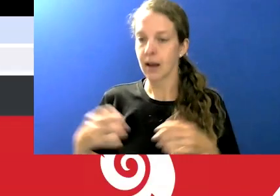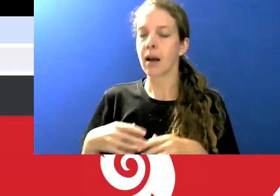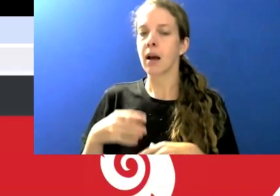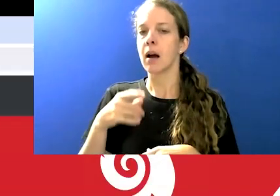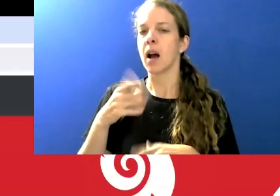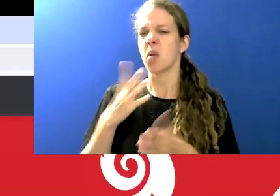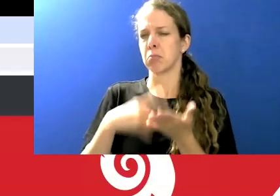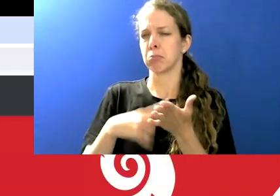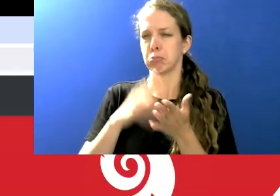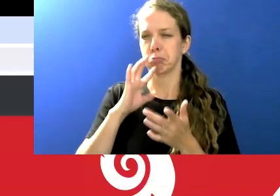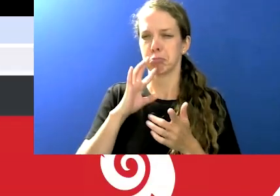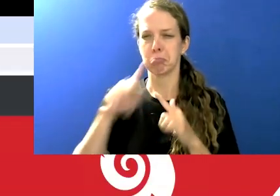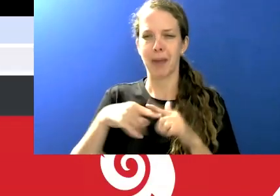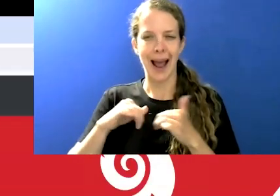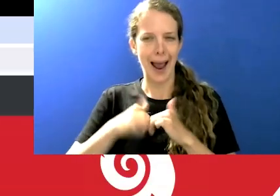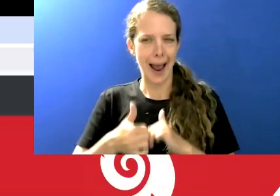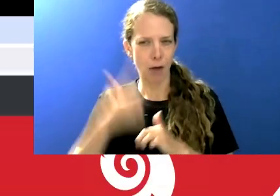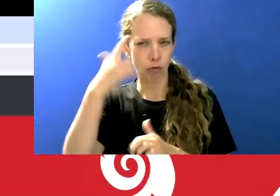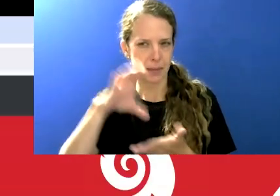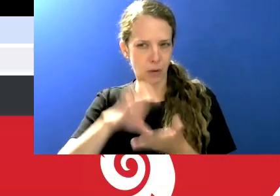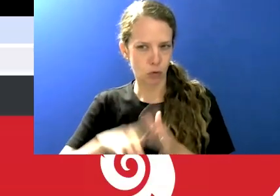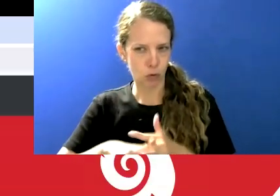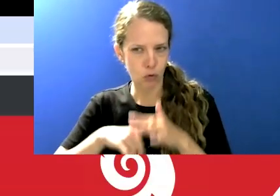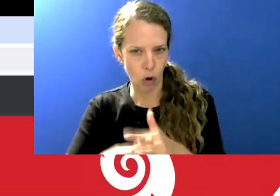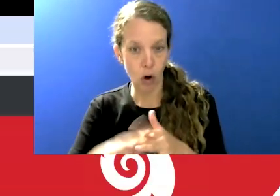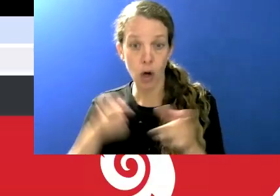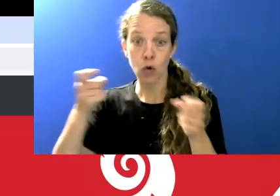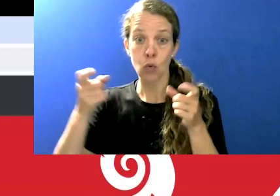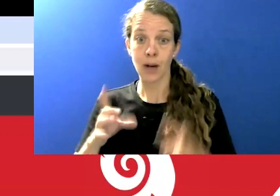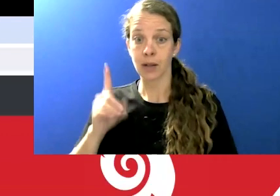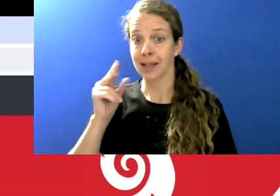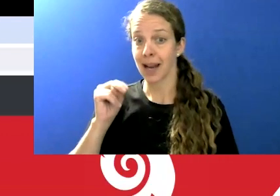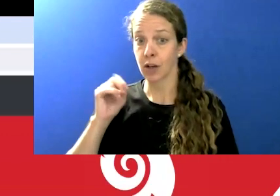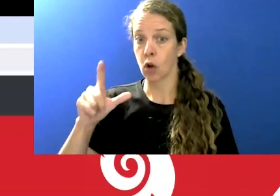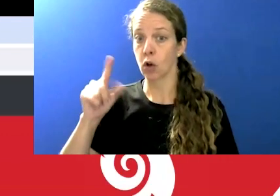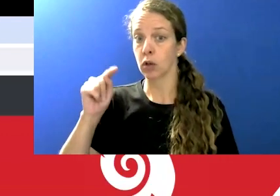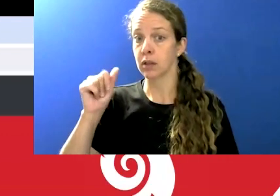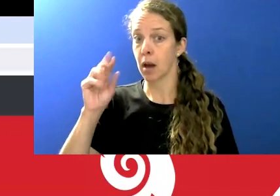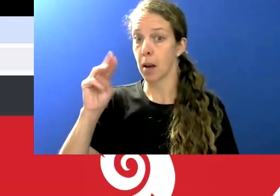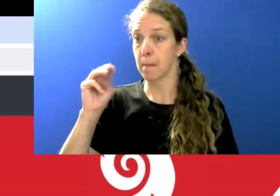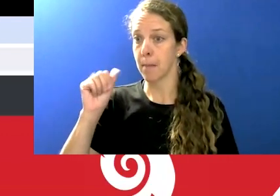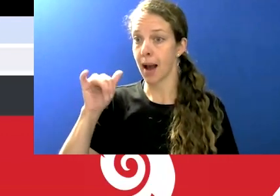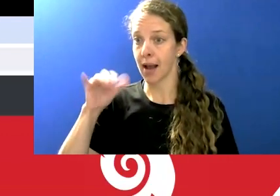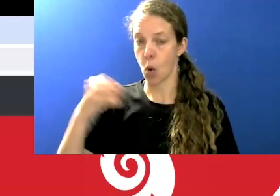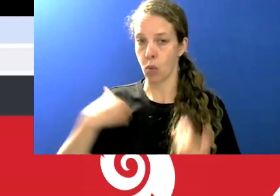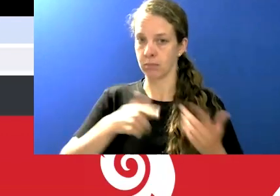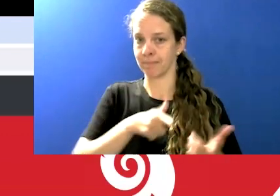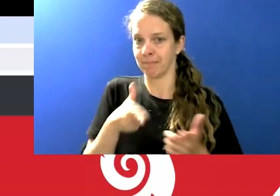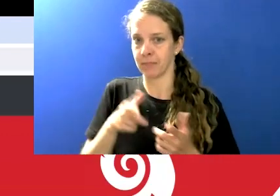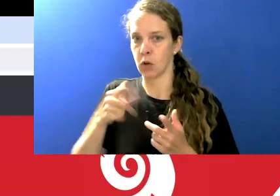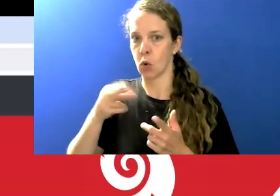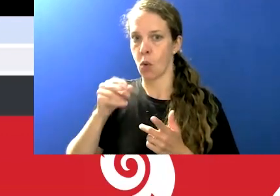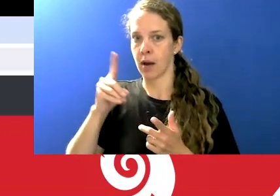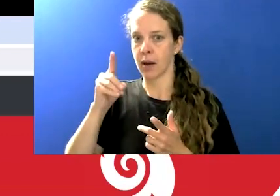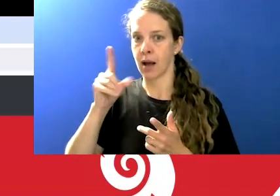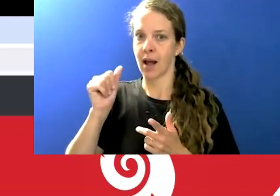talk a little bit about how the Dream Center started, but we have our director, Daniel Tamayo. Myself, Guadalupe Garcia, which there's